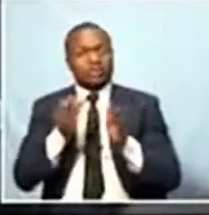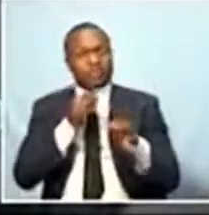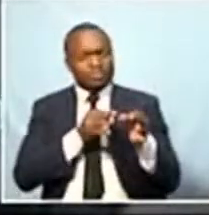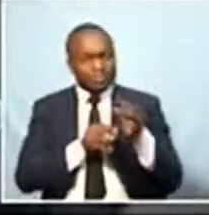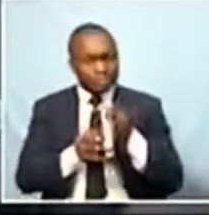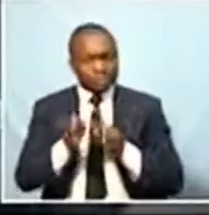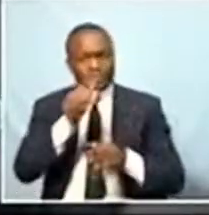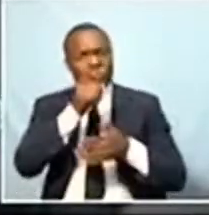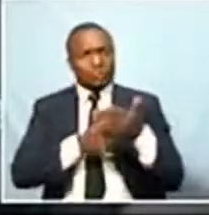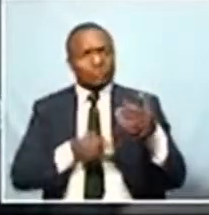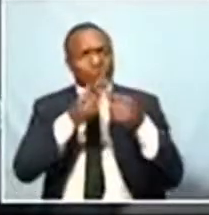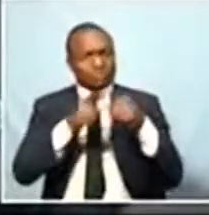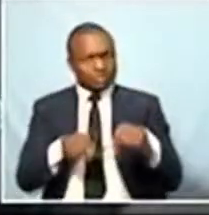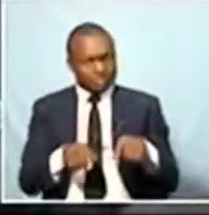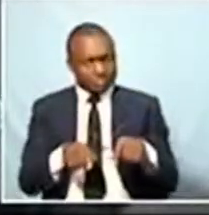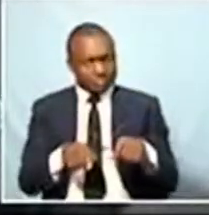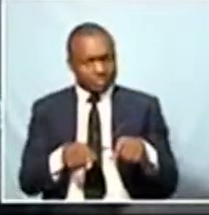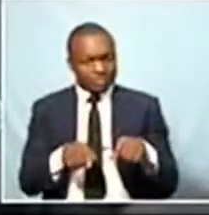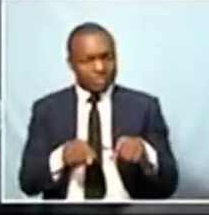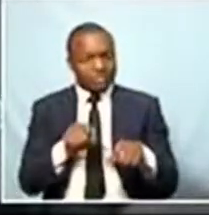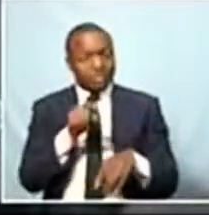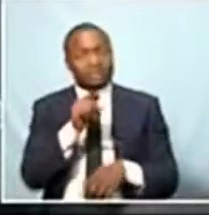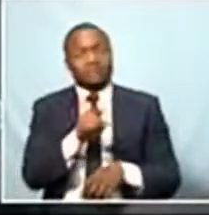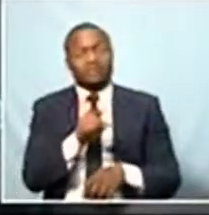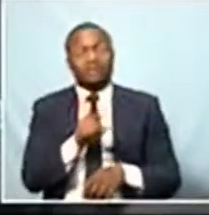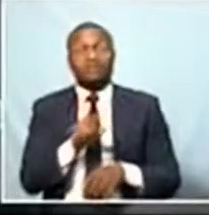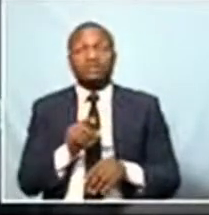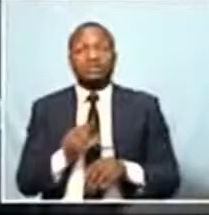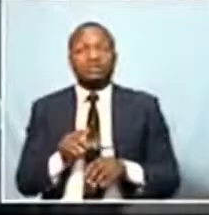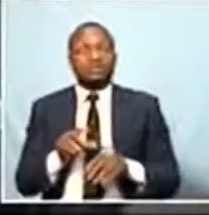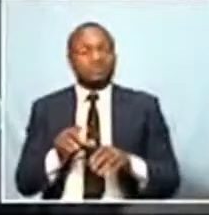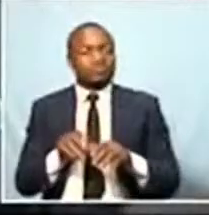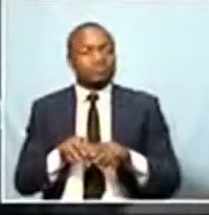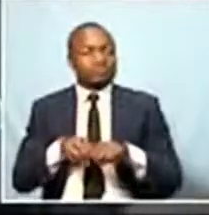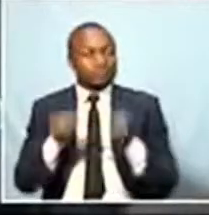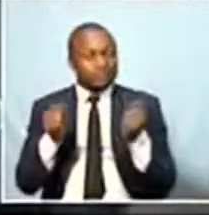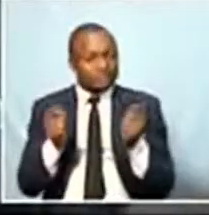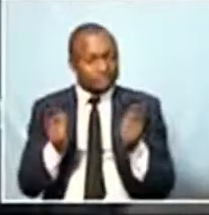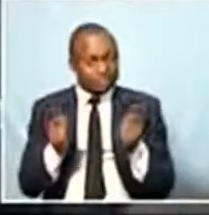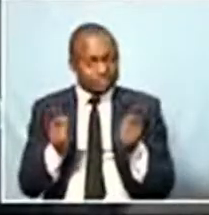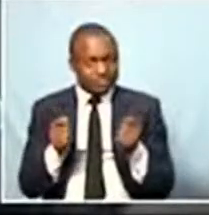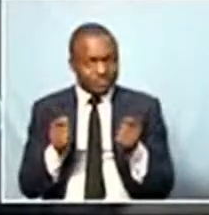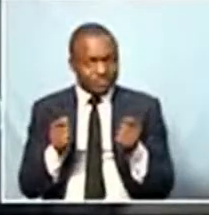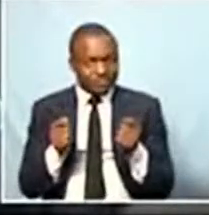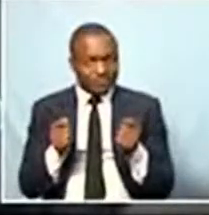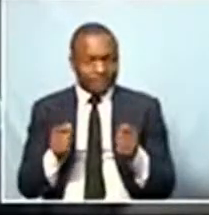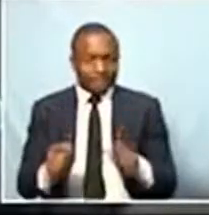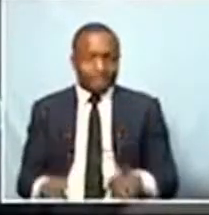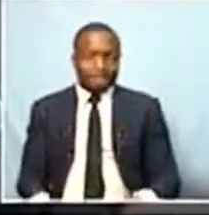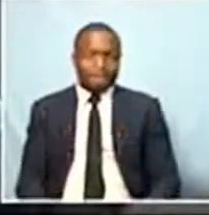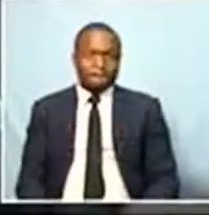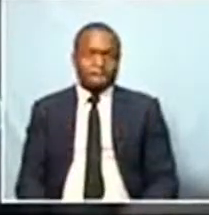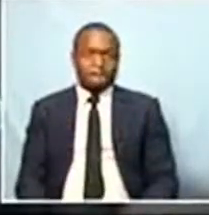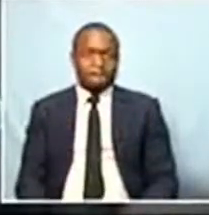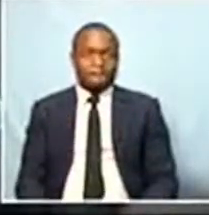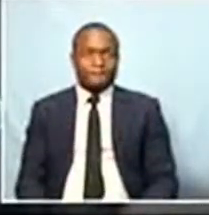it is that they have actually committed or alleged to have committed.